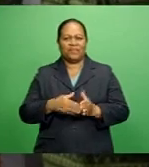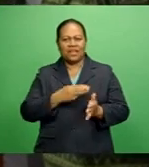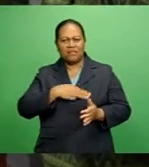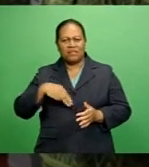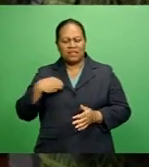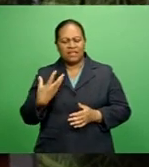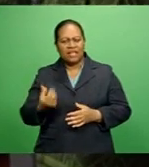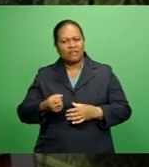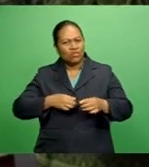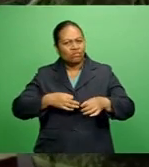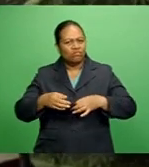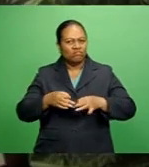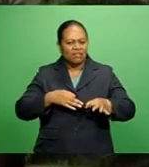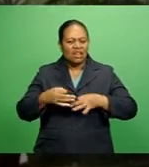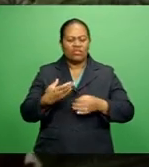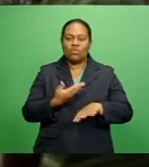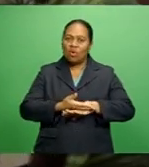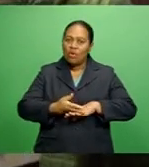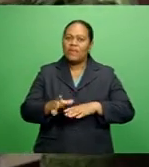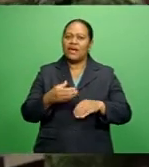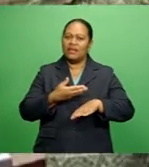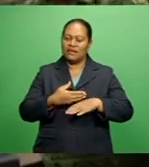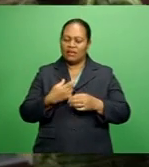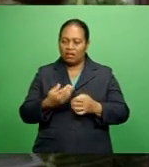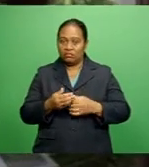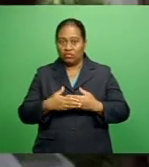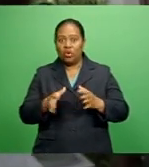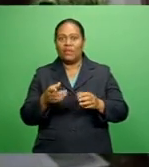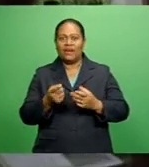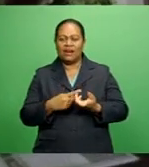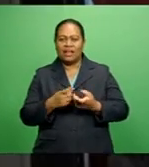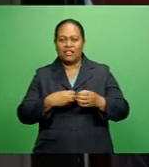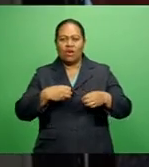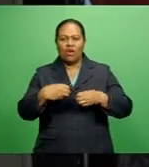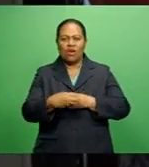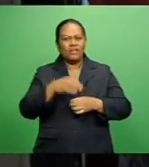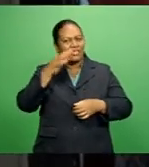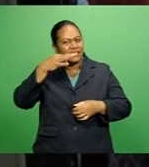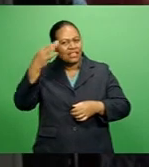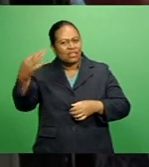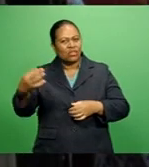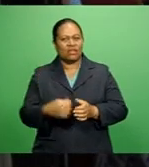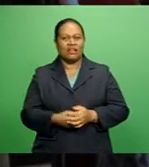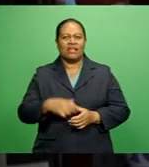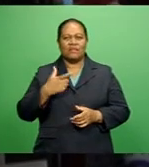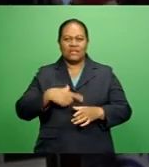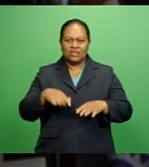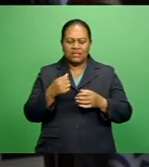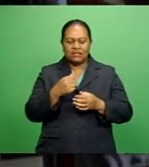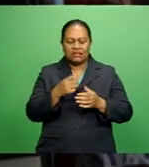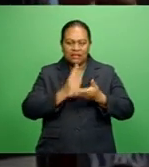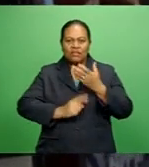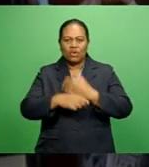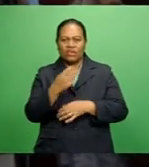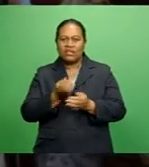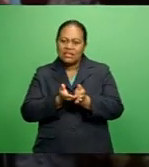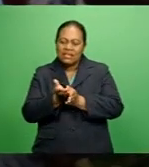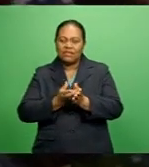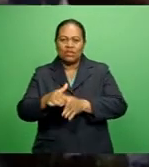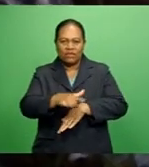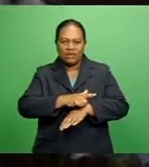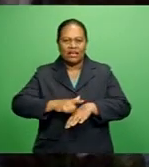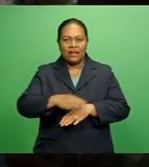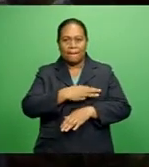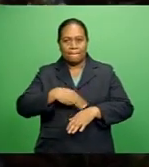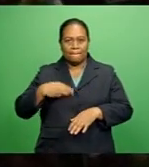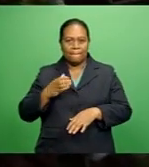planned to open another office in Nandio Singatoka in the near future to meet the demand for land-related services. Lands Minister